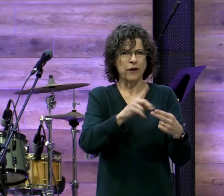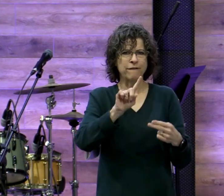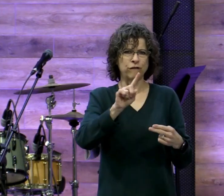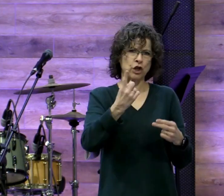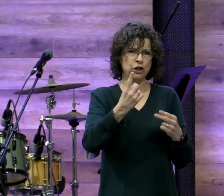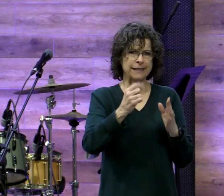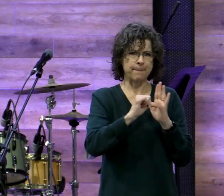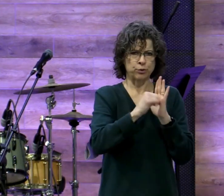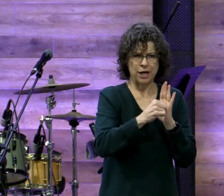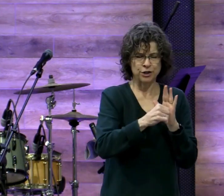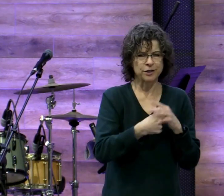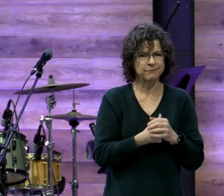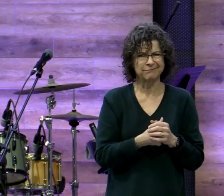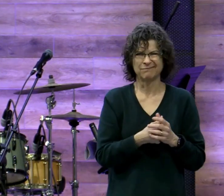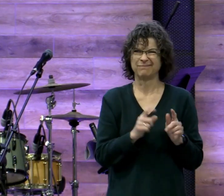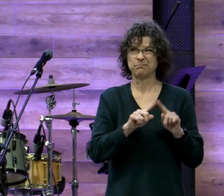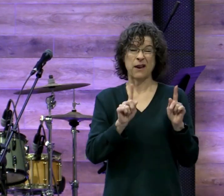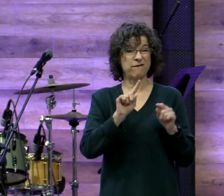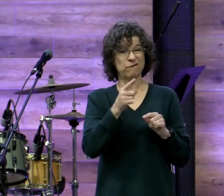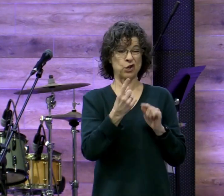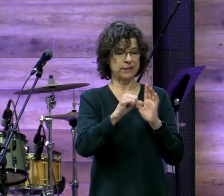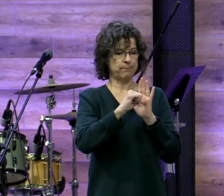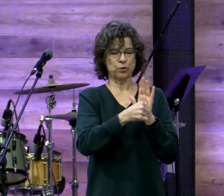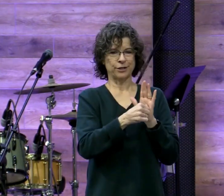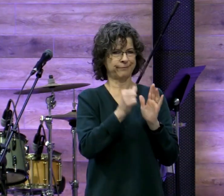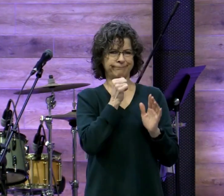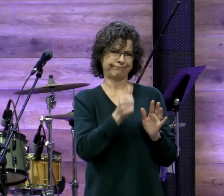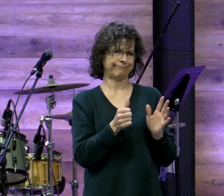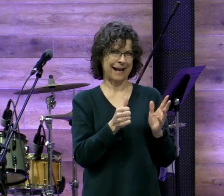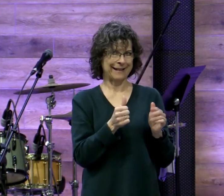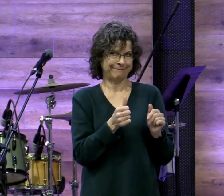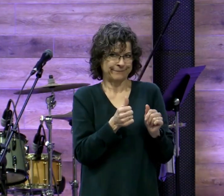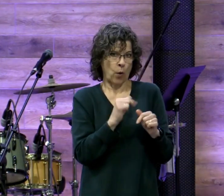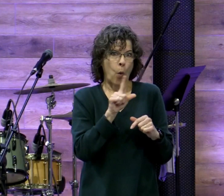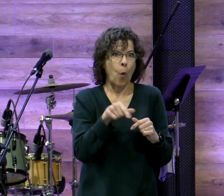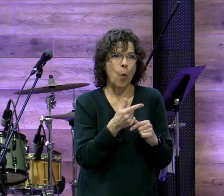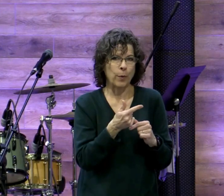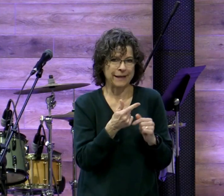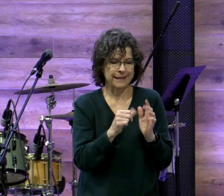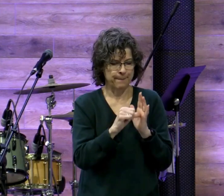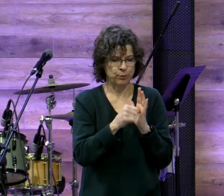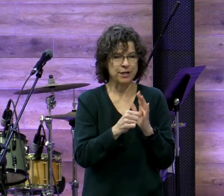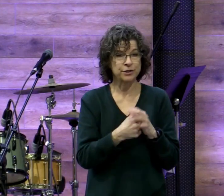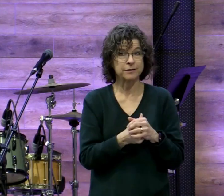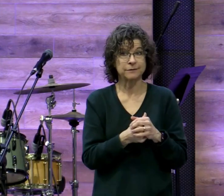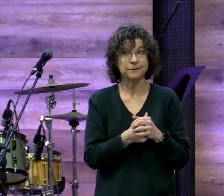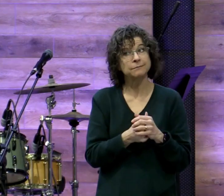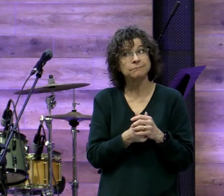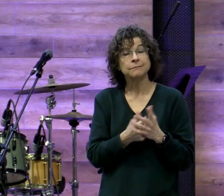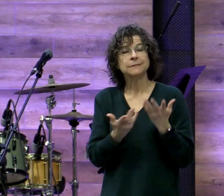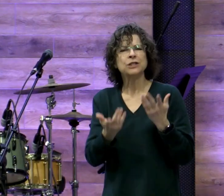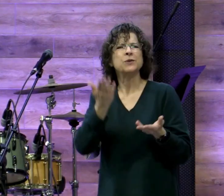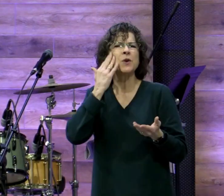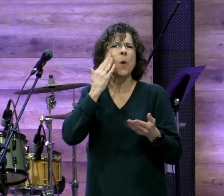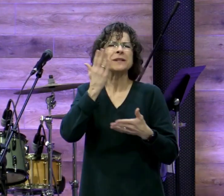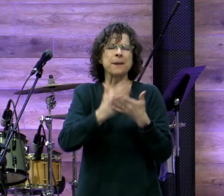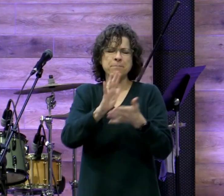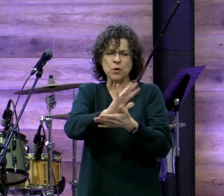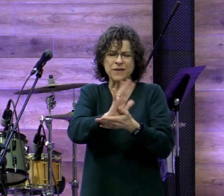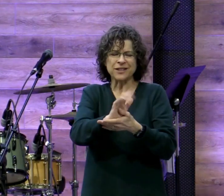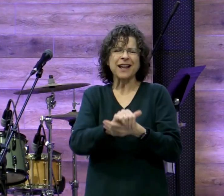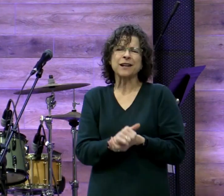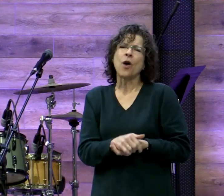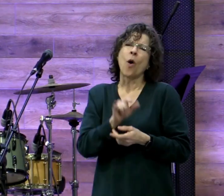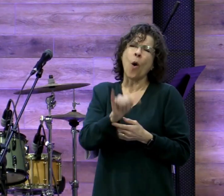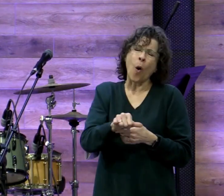but they're not everything. I mean, every rom-com that's ever been made is usually a bad first impression followed by a whole story to see that, oh man, they're